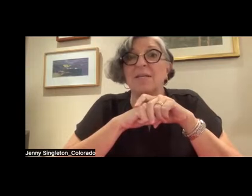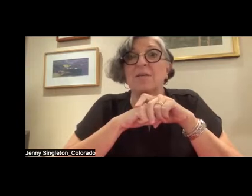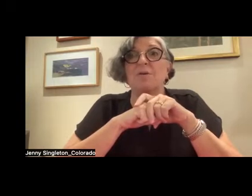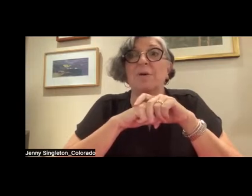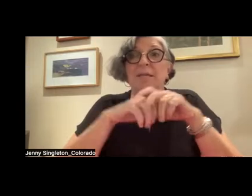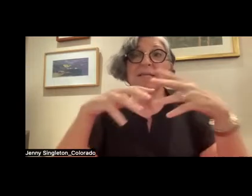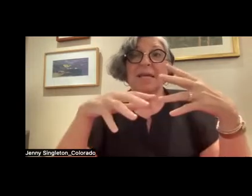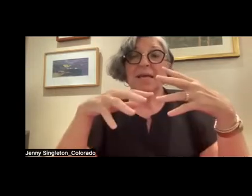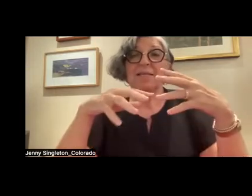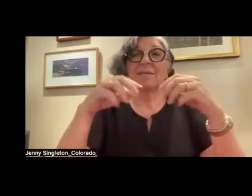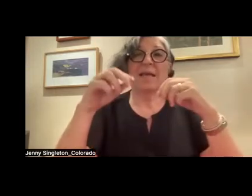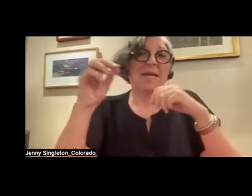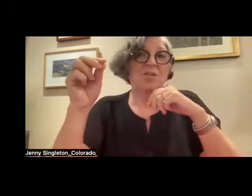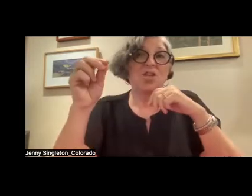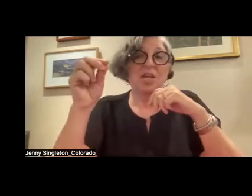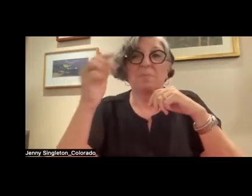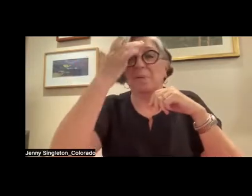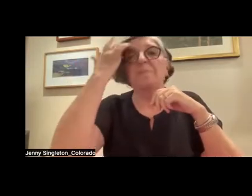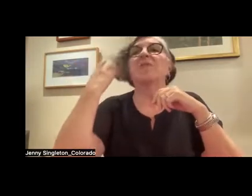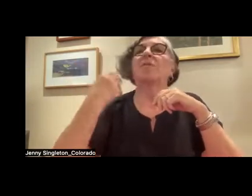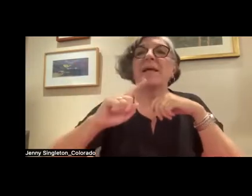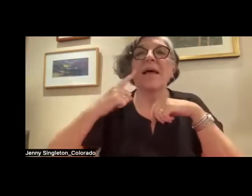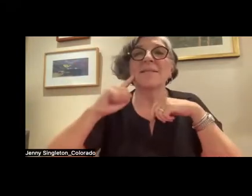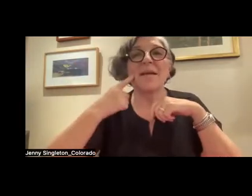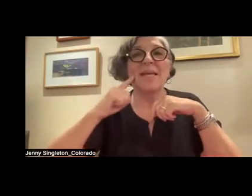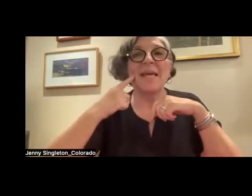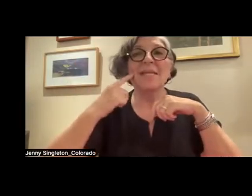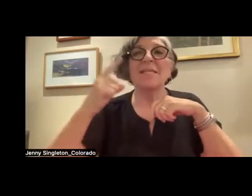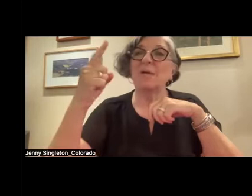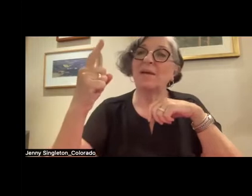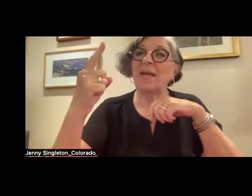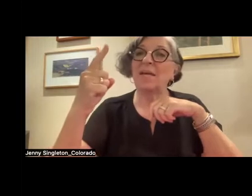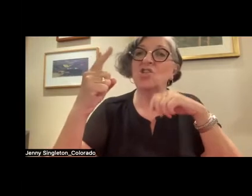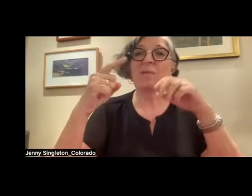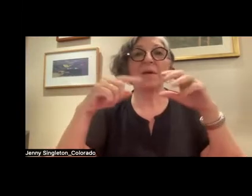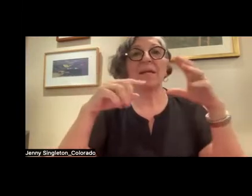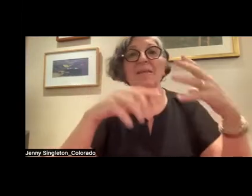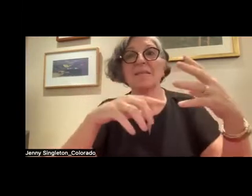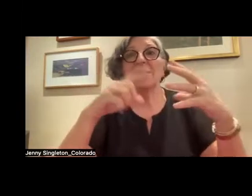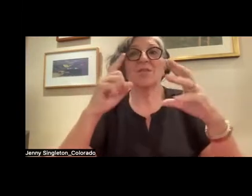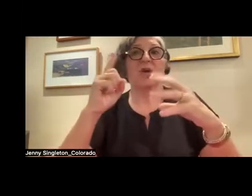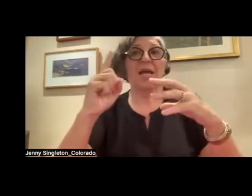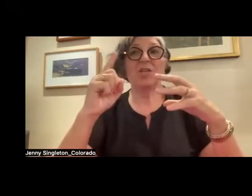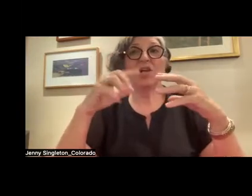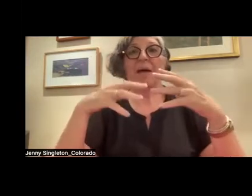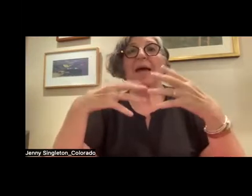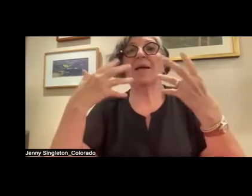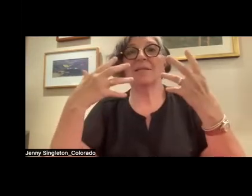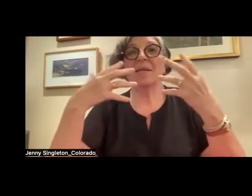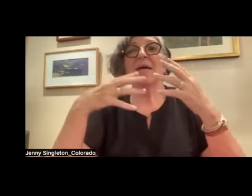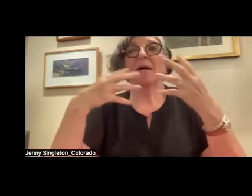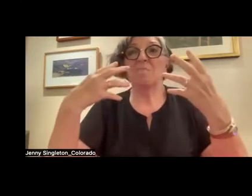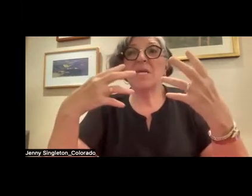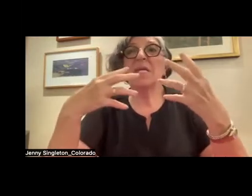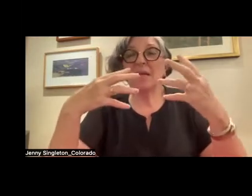states. So in this case, the hand shape, so like that sign candy, we have a hand shape, but in this case, your hand shape